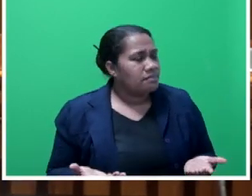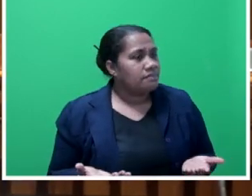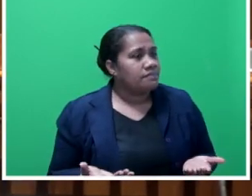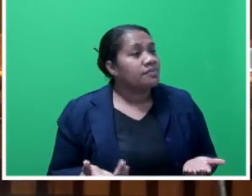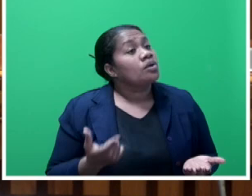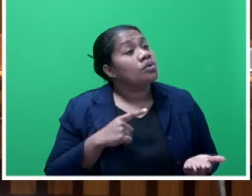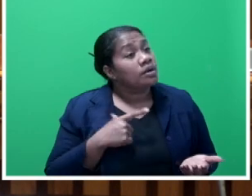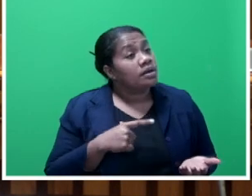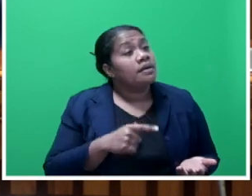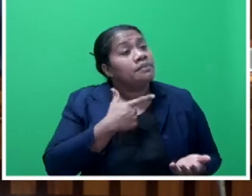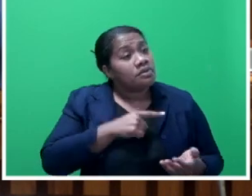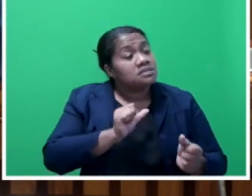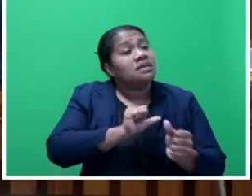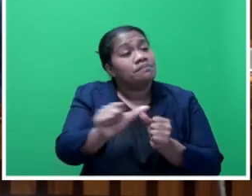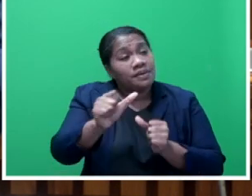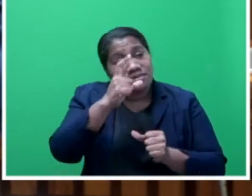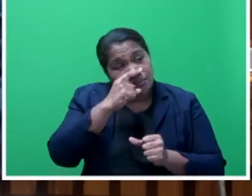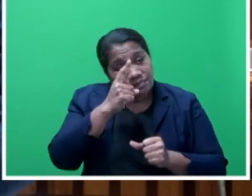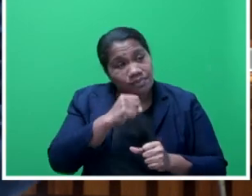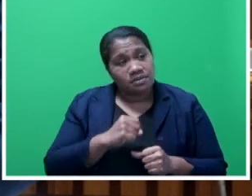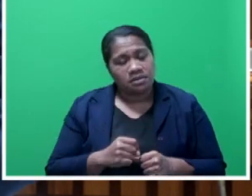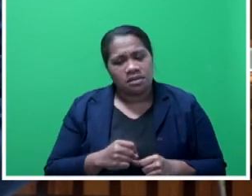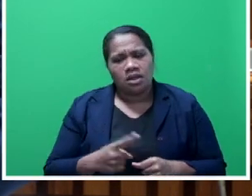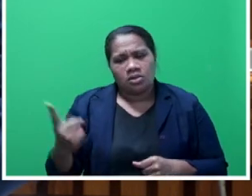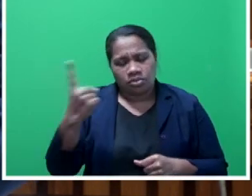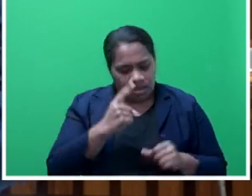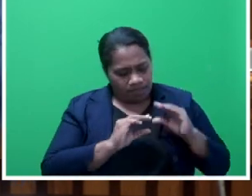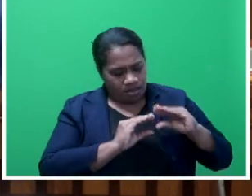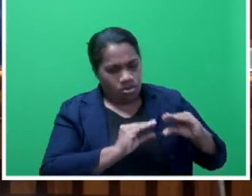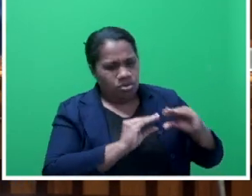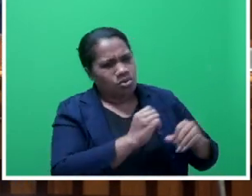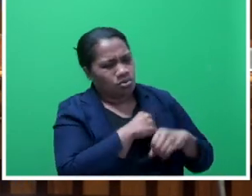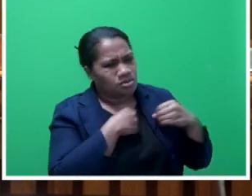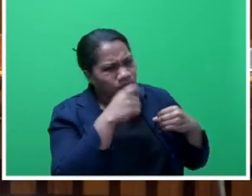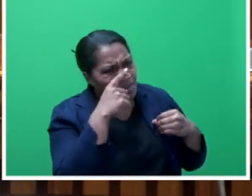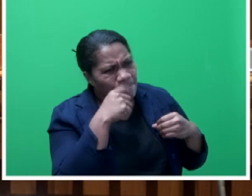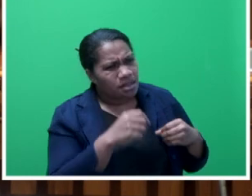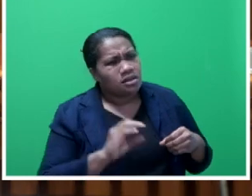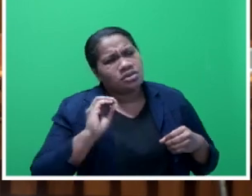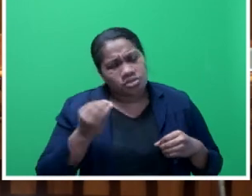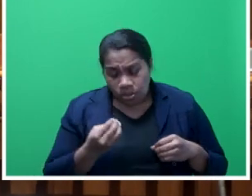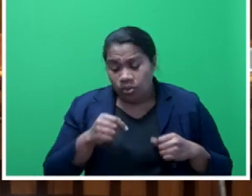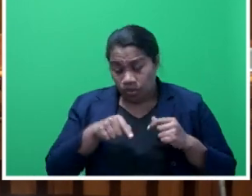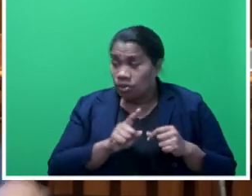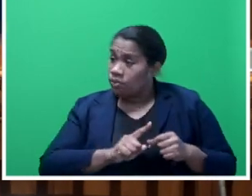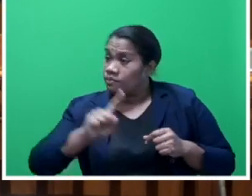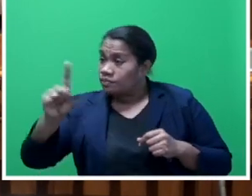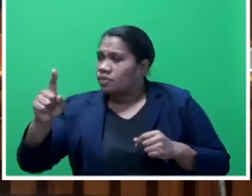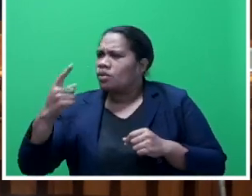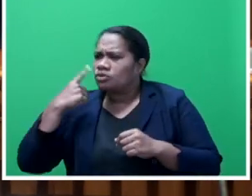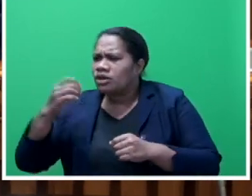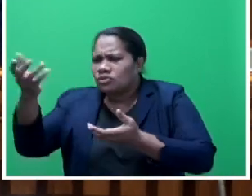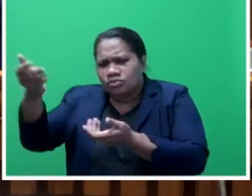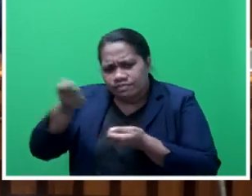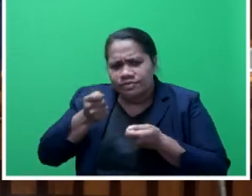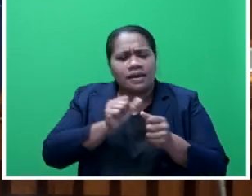Because they are the best people to get our people coached. So you go out and get the best people. Why should